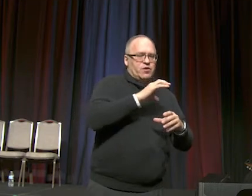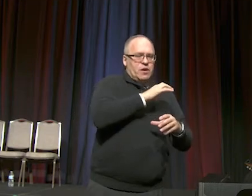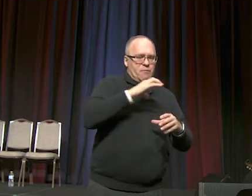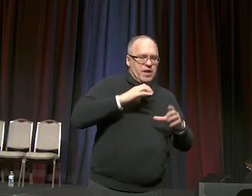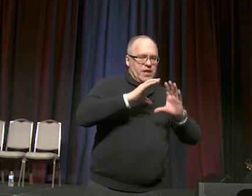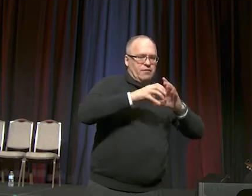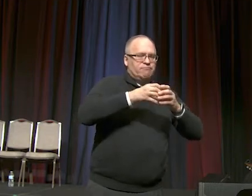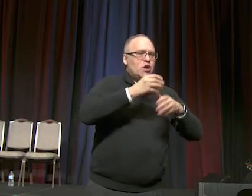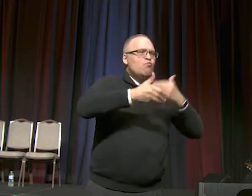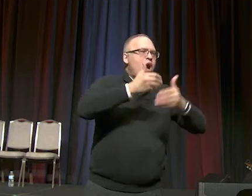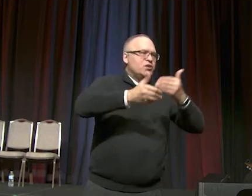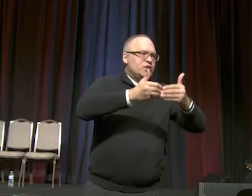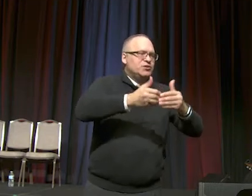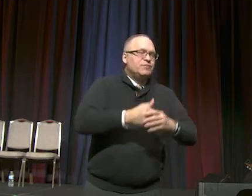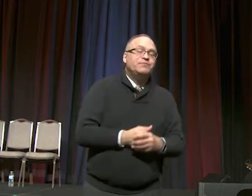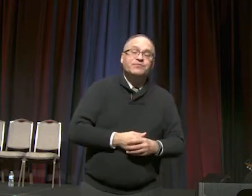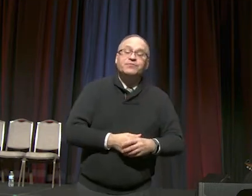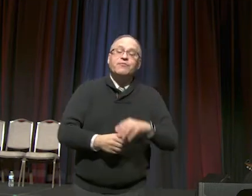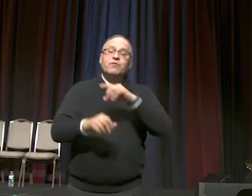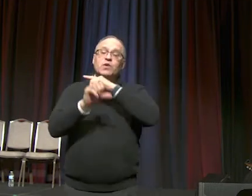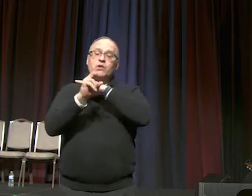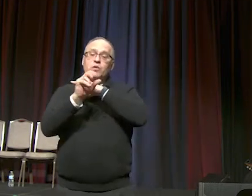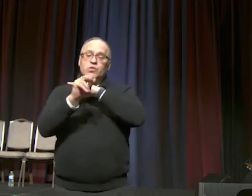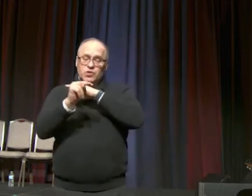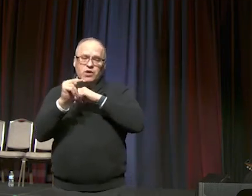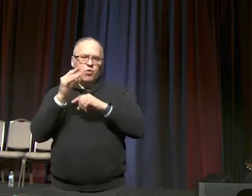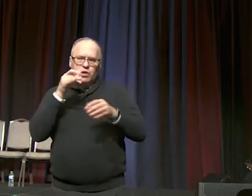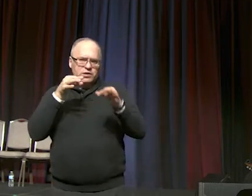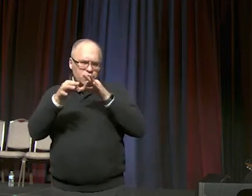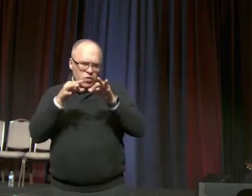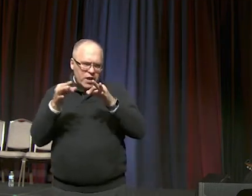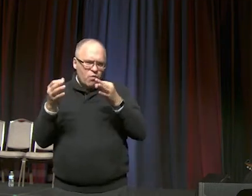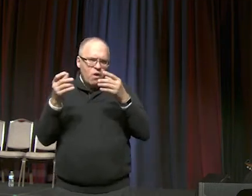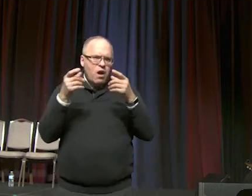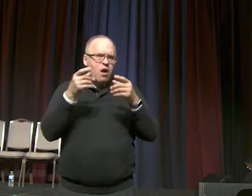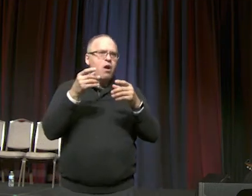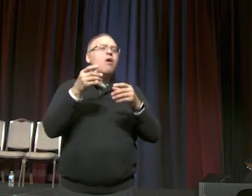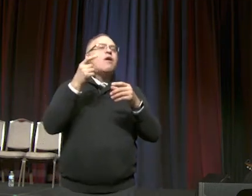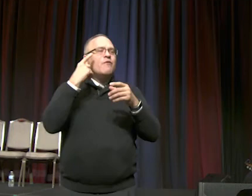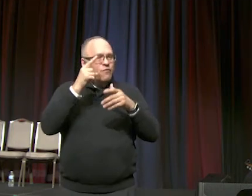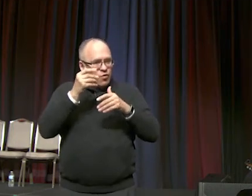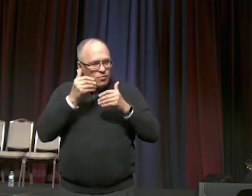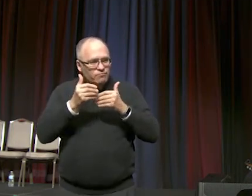to talk about, after it comes from legislative committee, what happens in the processing toward the plenary.